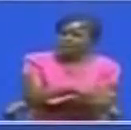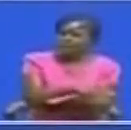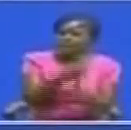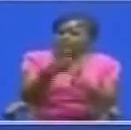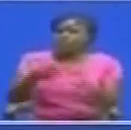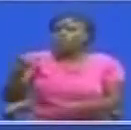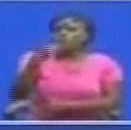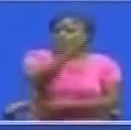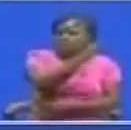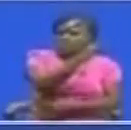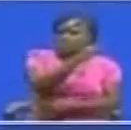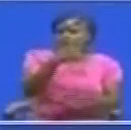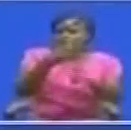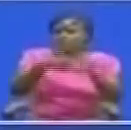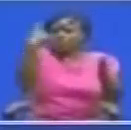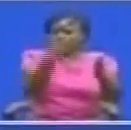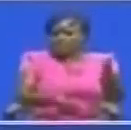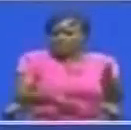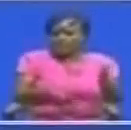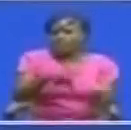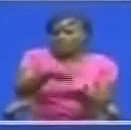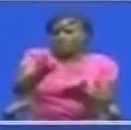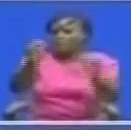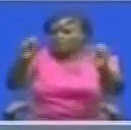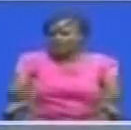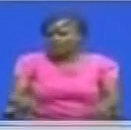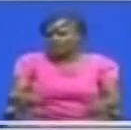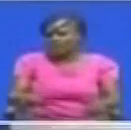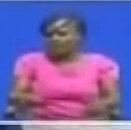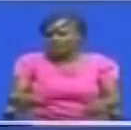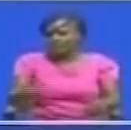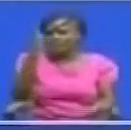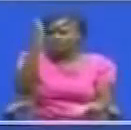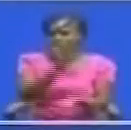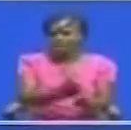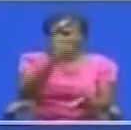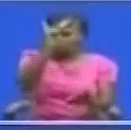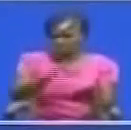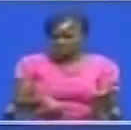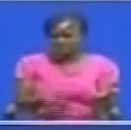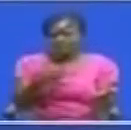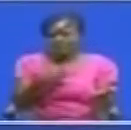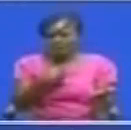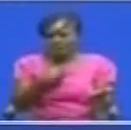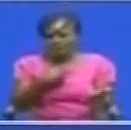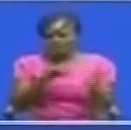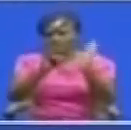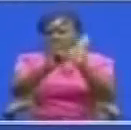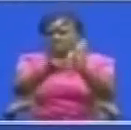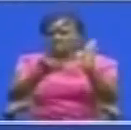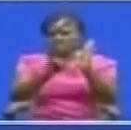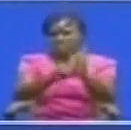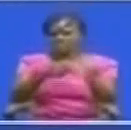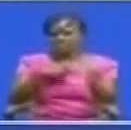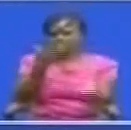our exports, and from our taxes? Yeah. The fact is that there are certain indicators that are